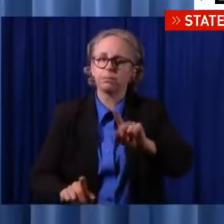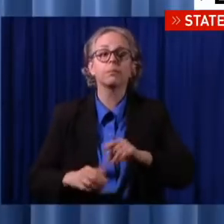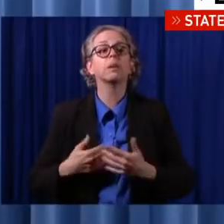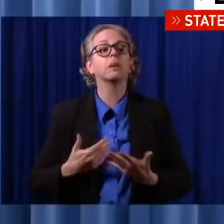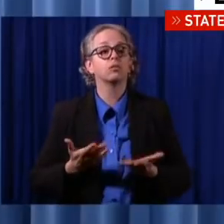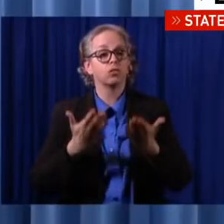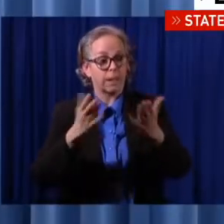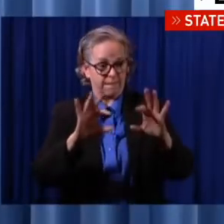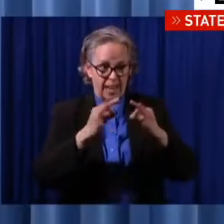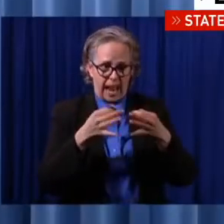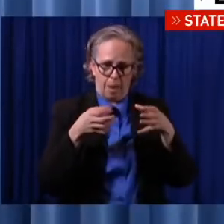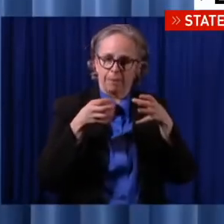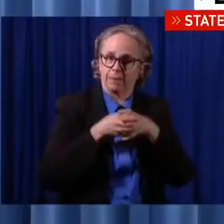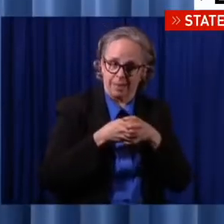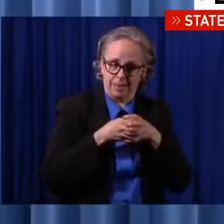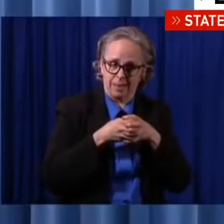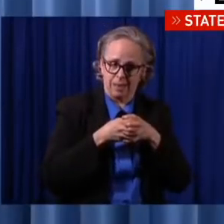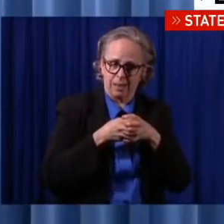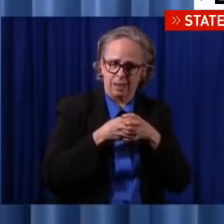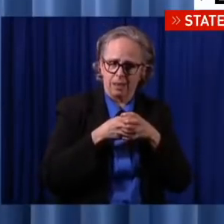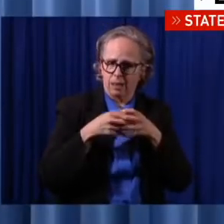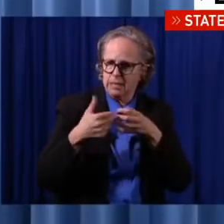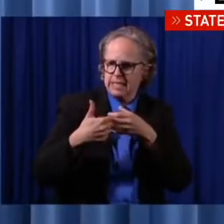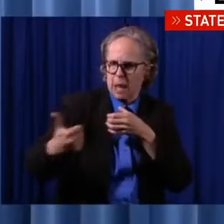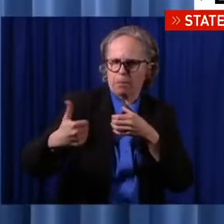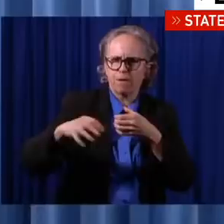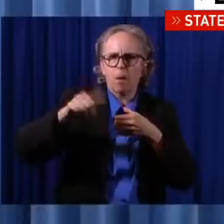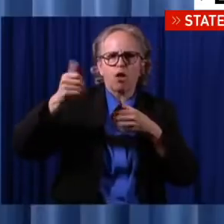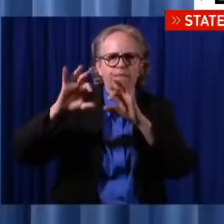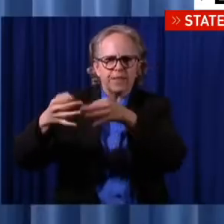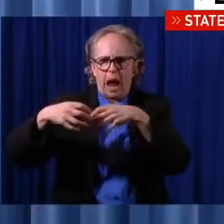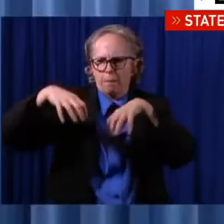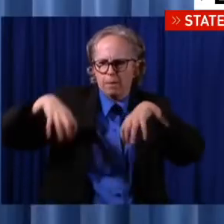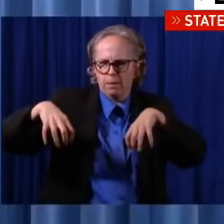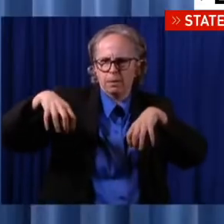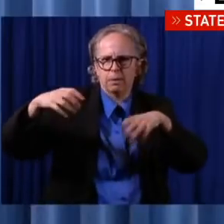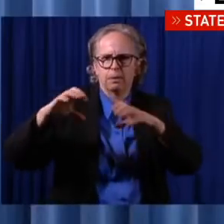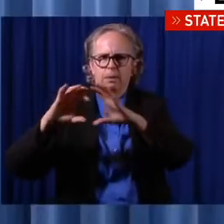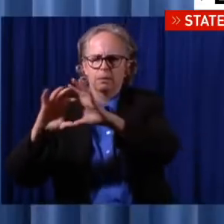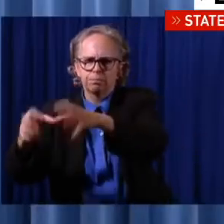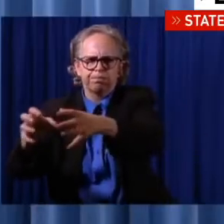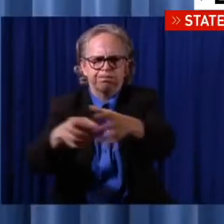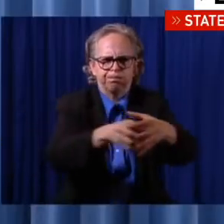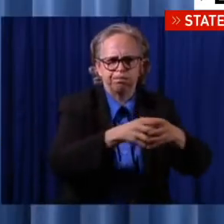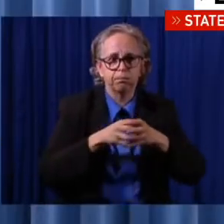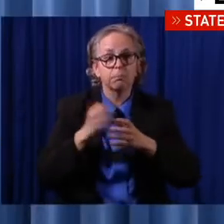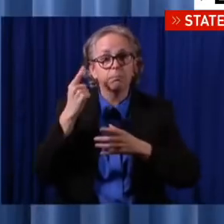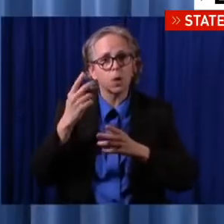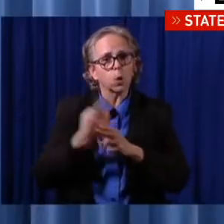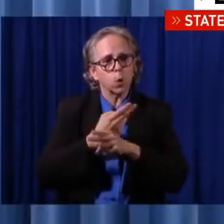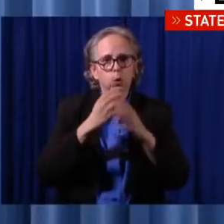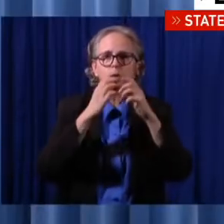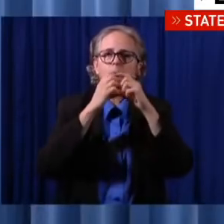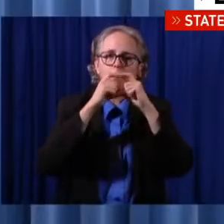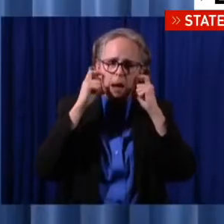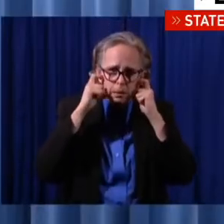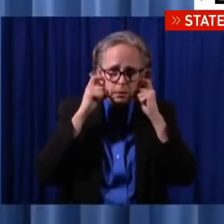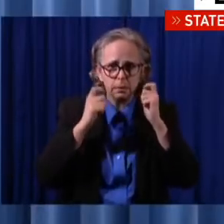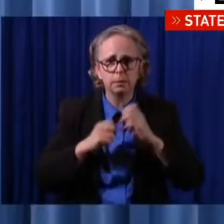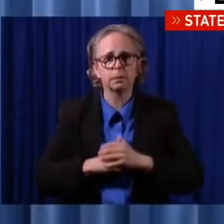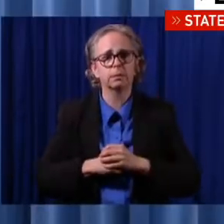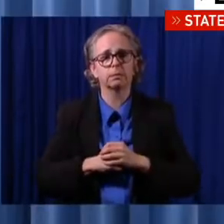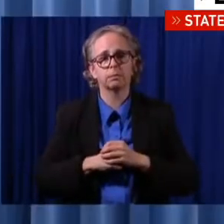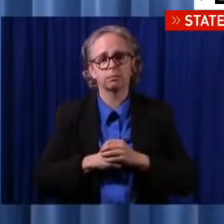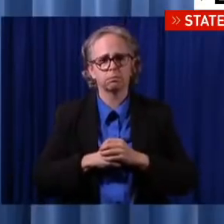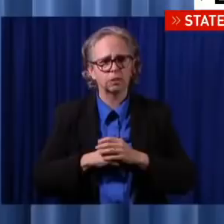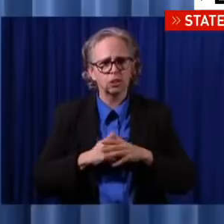families, encouraging members to wear face coverings when they come to church, eliminating the touching of common surfaces such as the